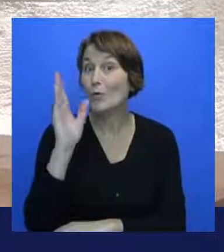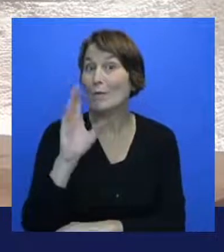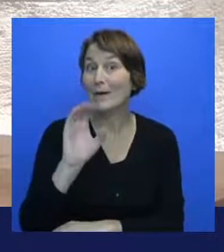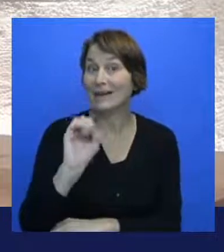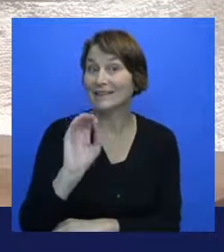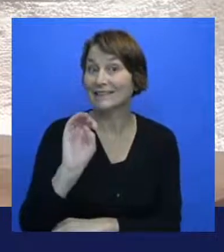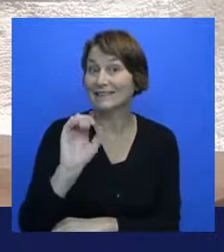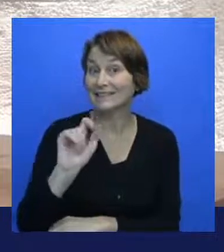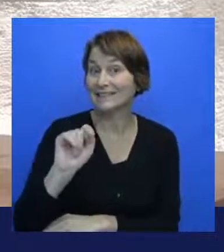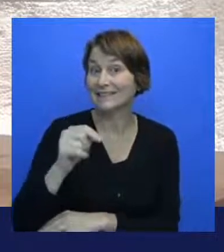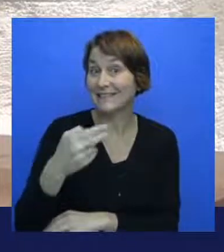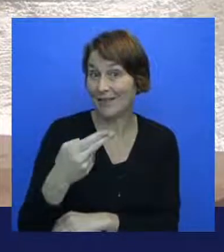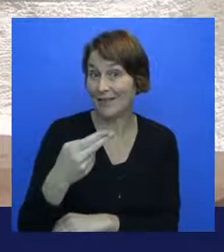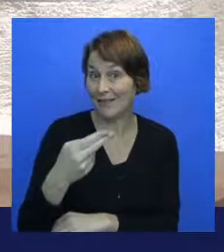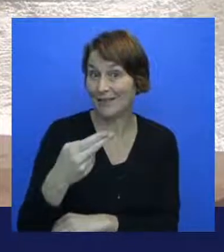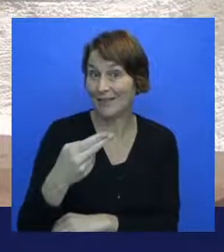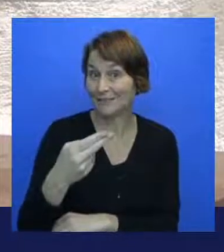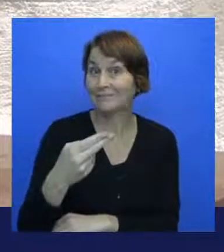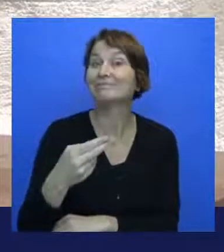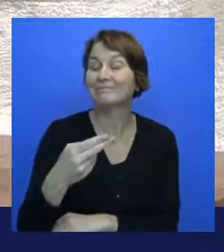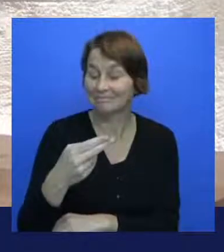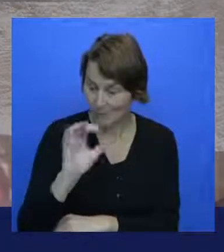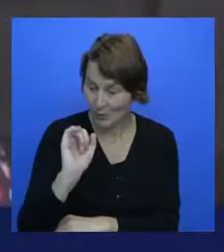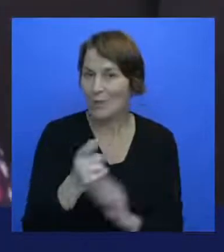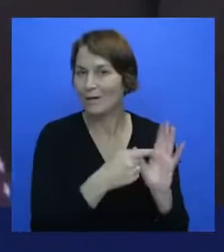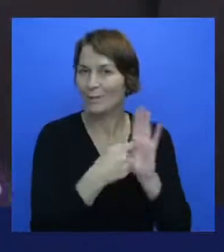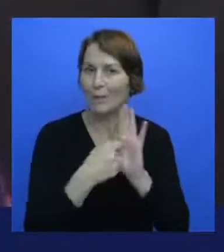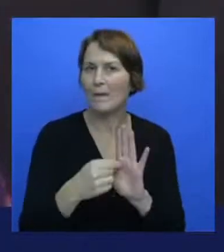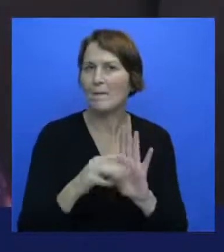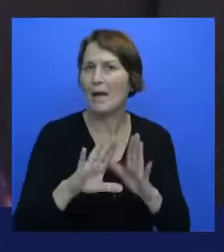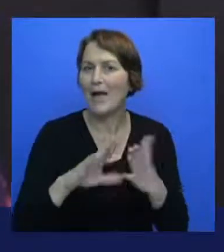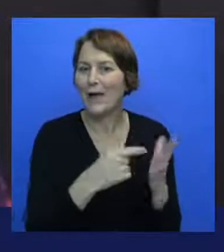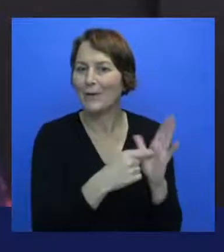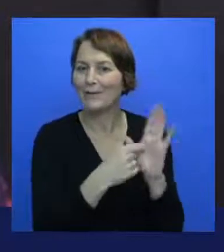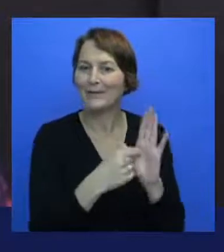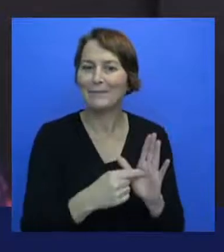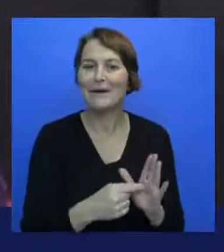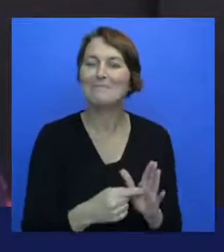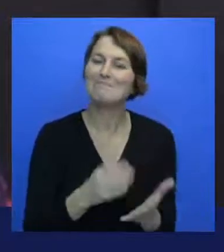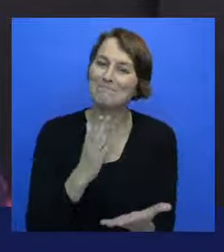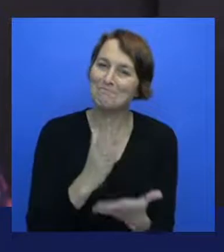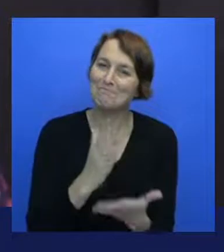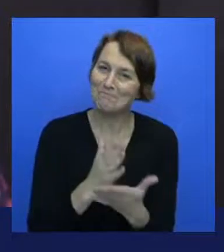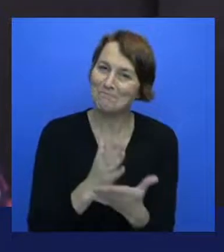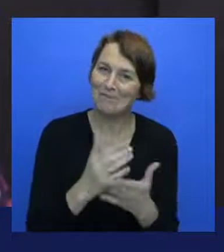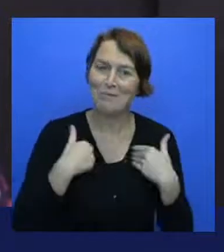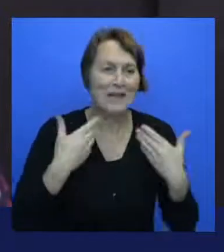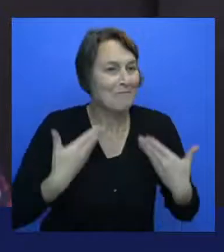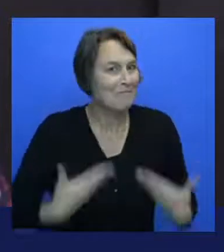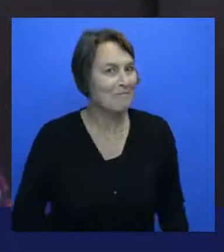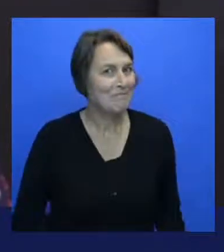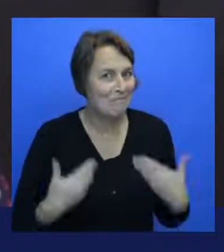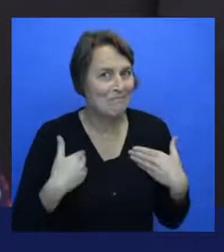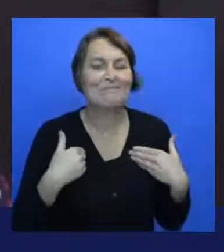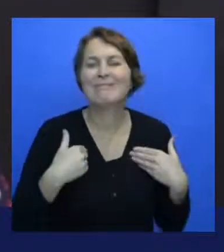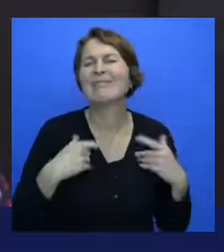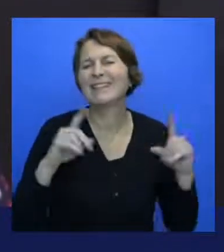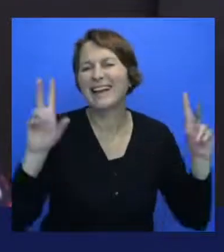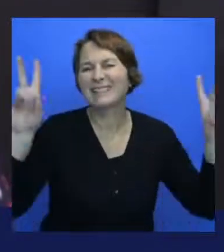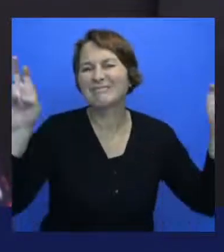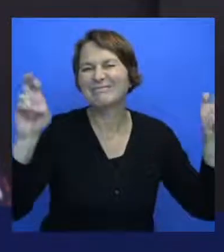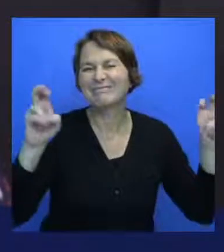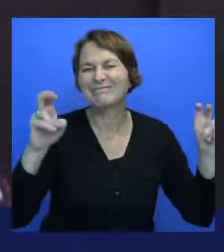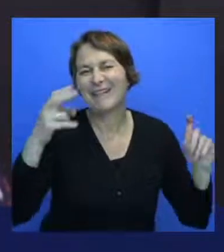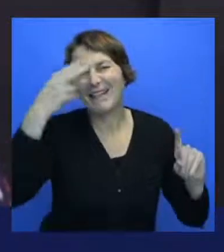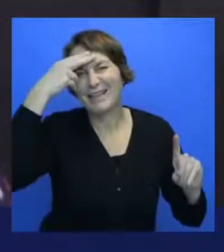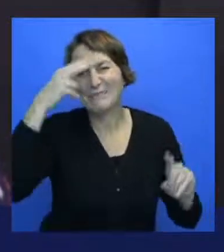correct. I am here as the demo monkey, and I'm excited to do that. So let me go over and start to share my